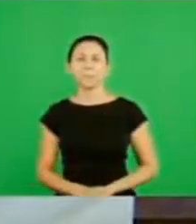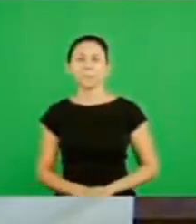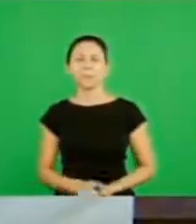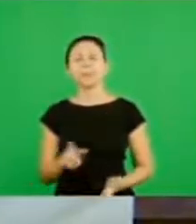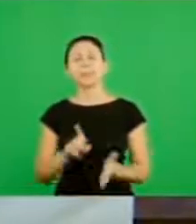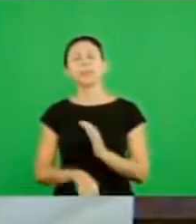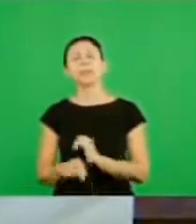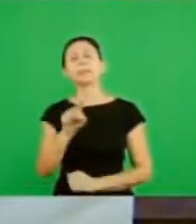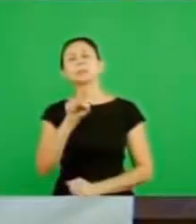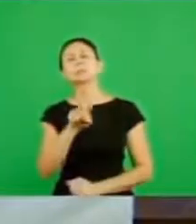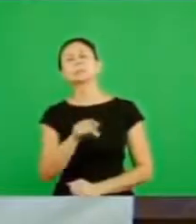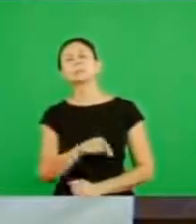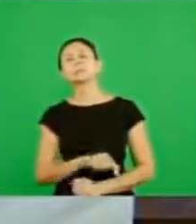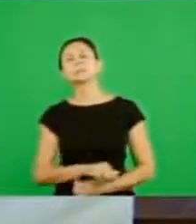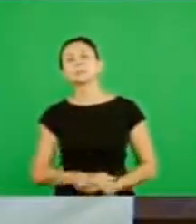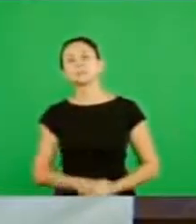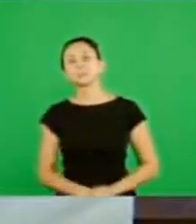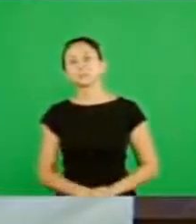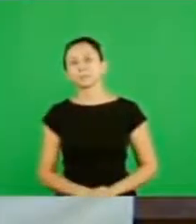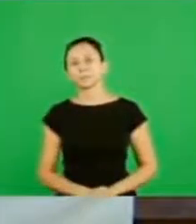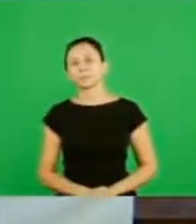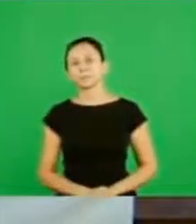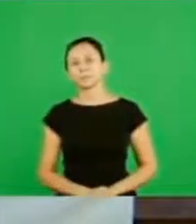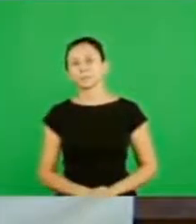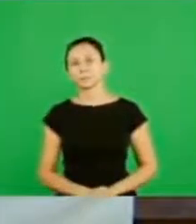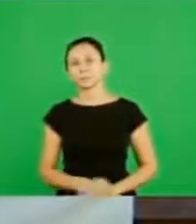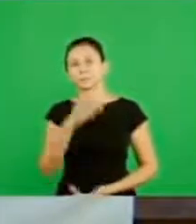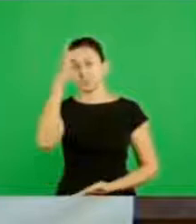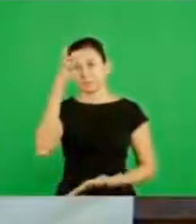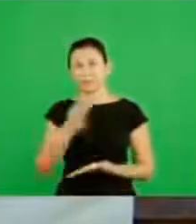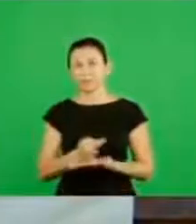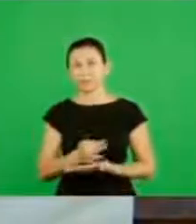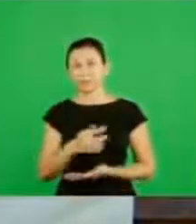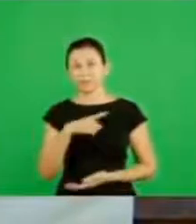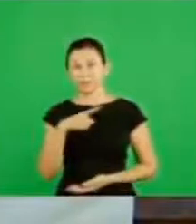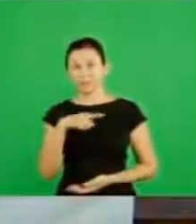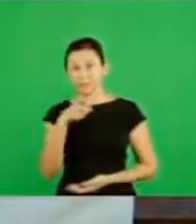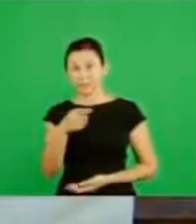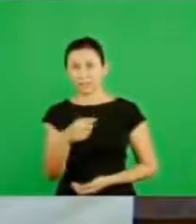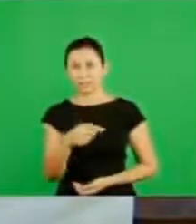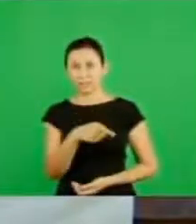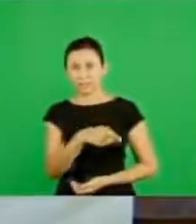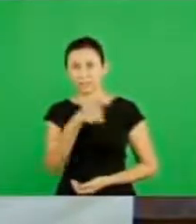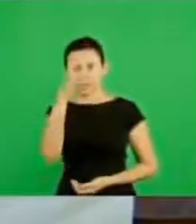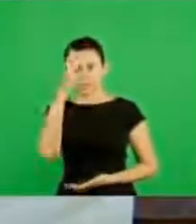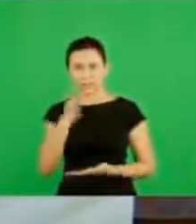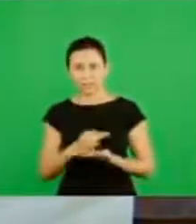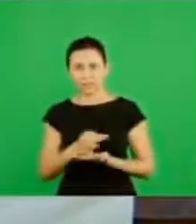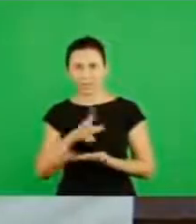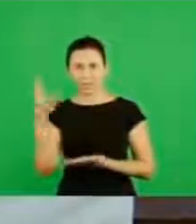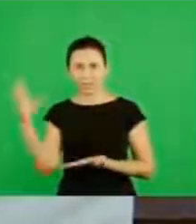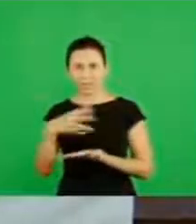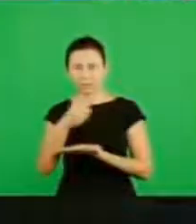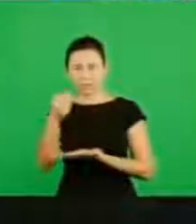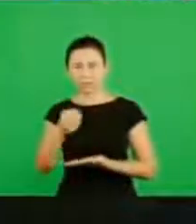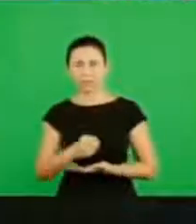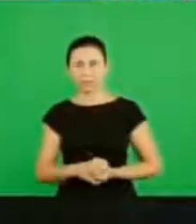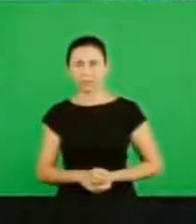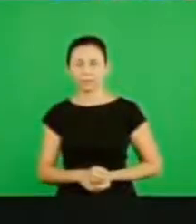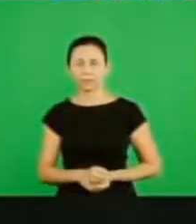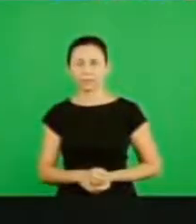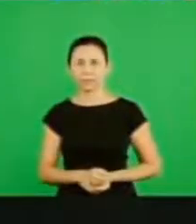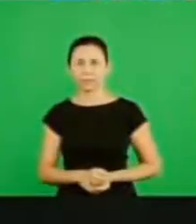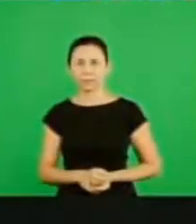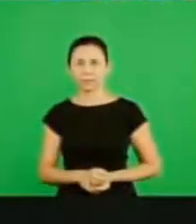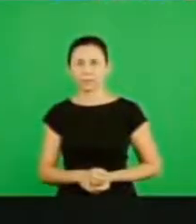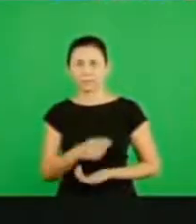joyful and in the Lord. So there's a question. Will there be faith in heaven? Everyone's full of faith, right? Is